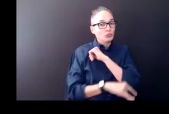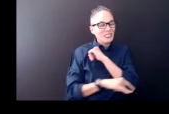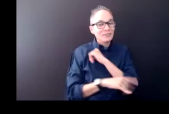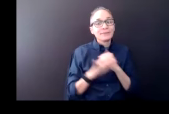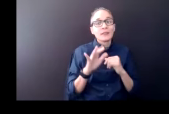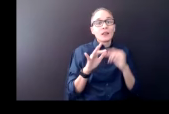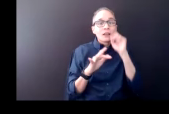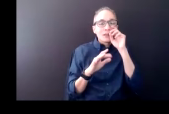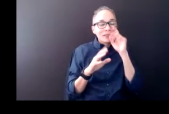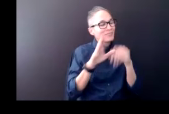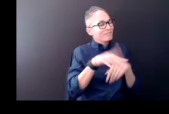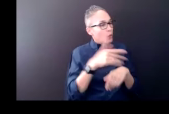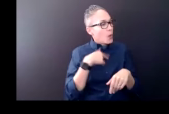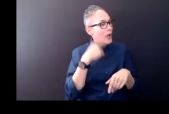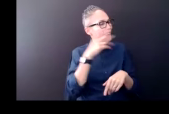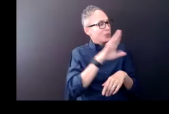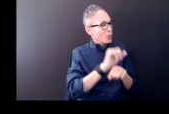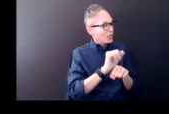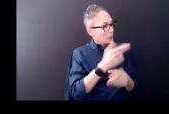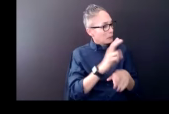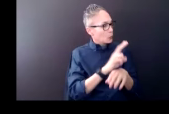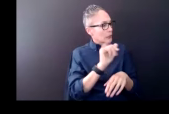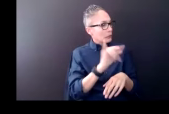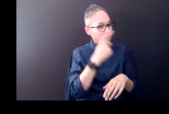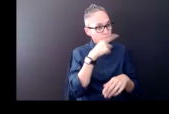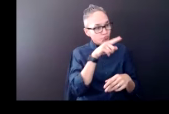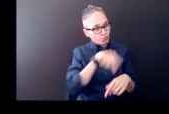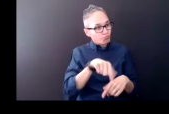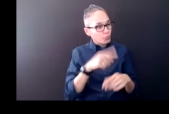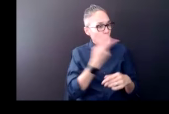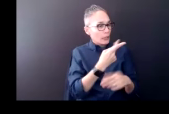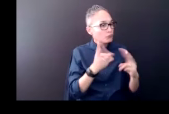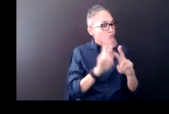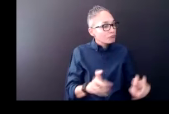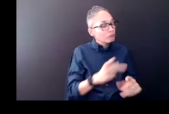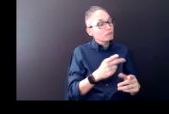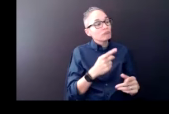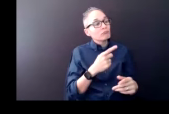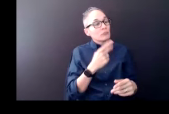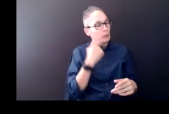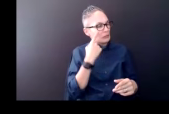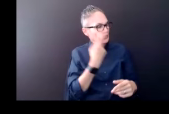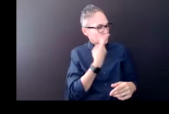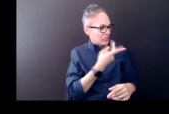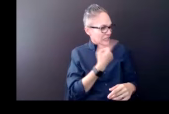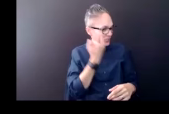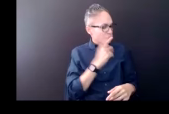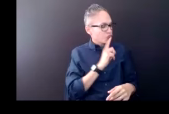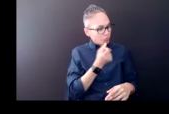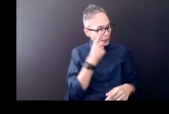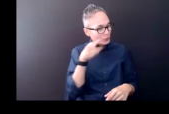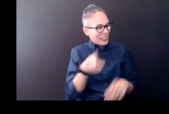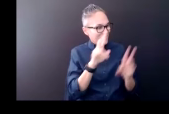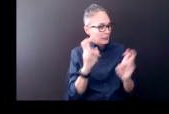and, hey, I think your work is used with AI. Can you come in and we can discuss this and see if you're actually comprehending the or understanding the